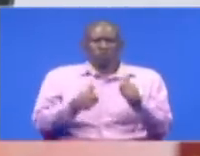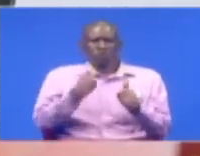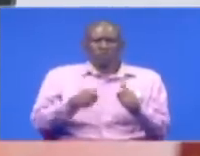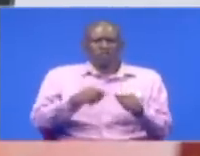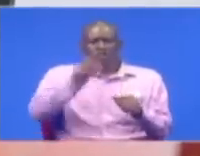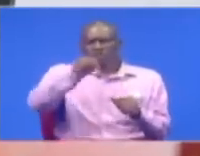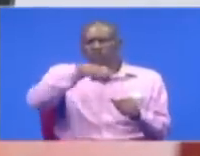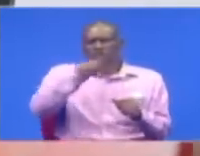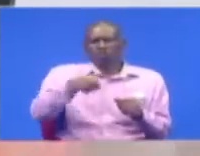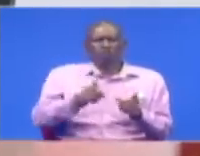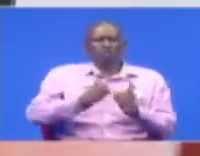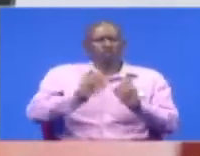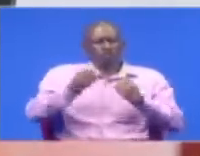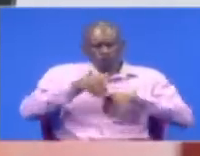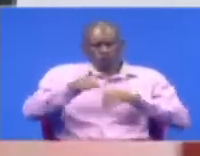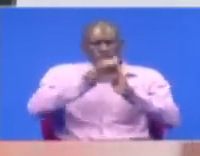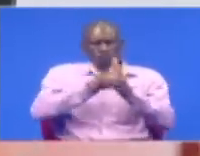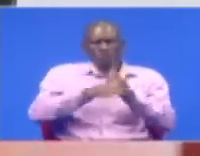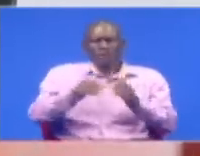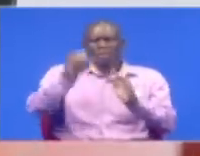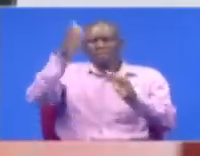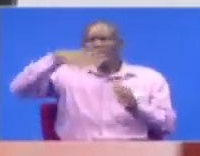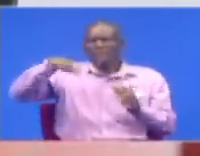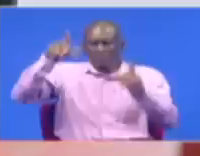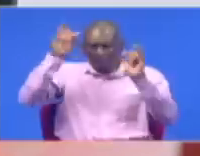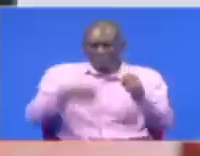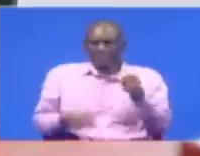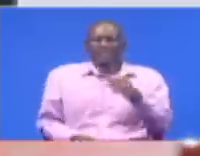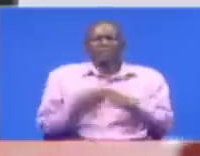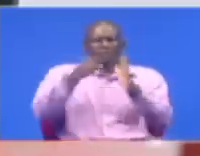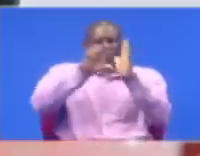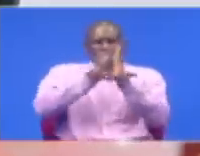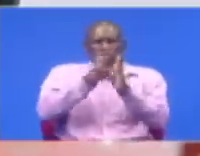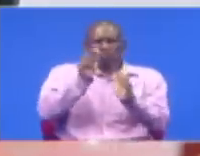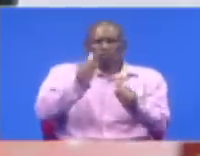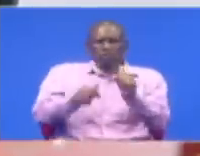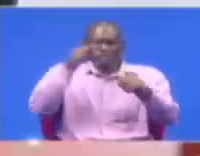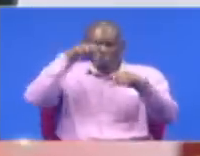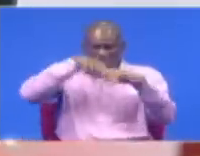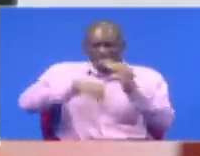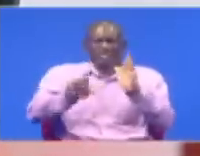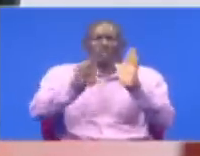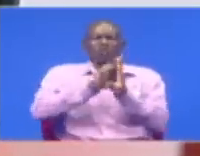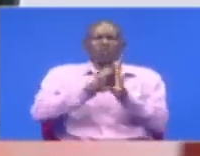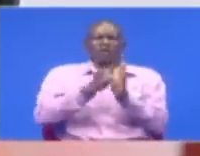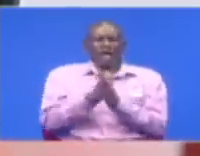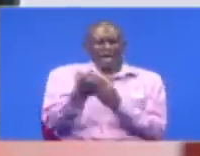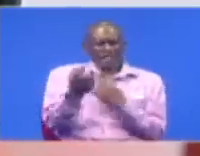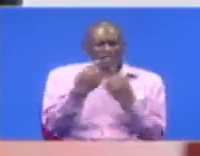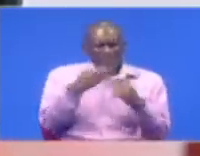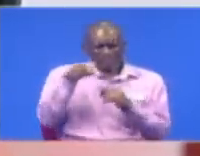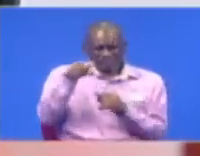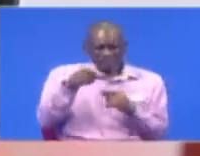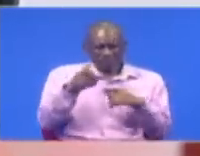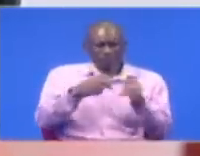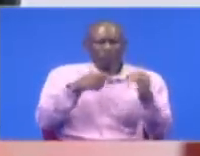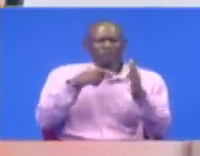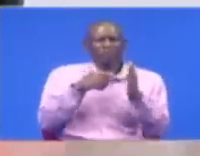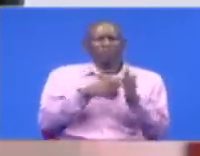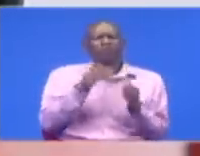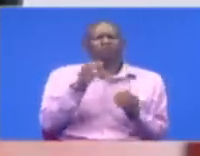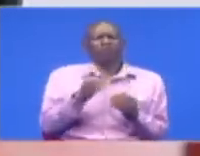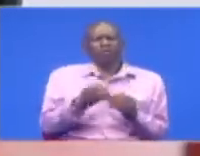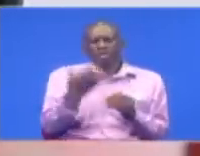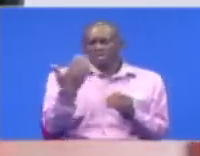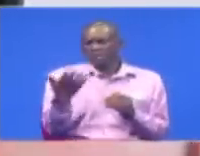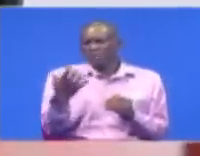illegal. Parliament must pass a law that is within the law. And discussing this from the point of the